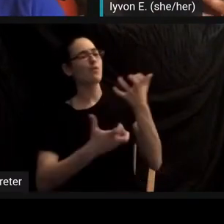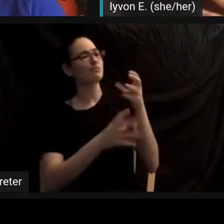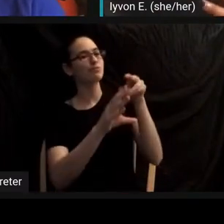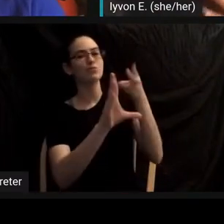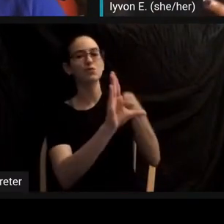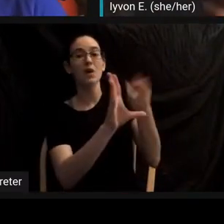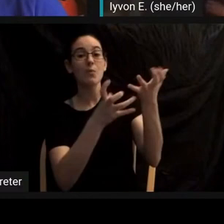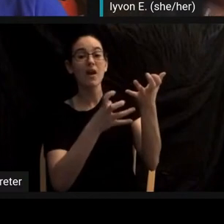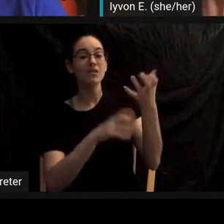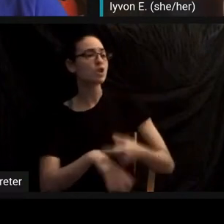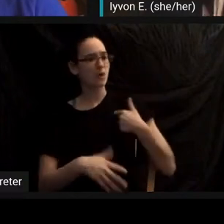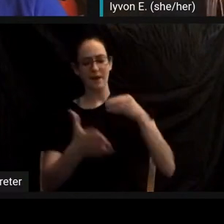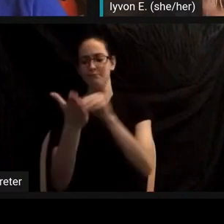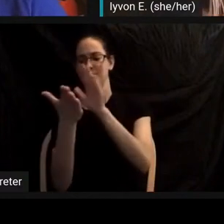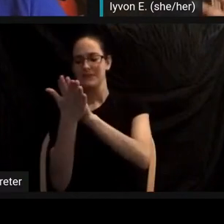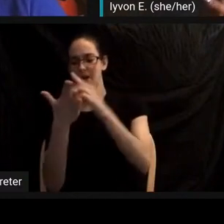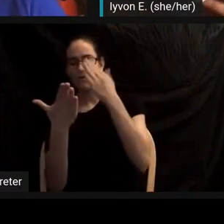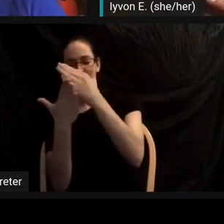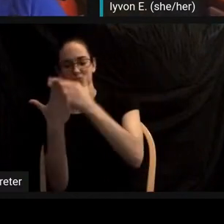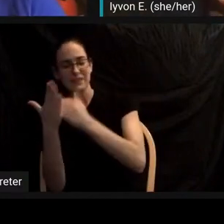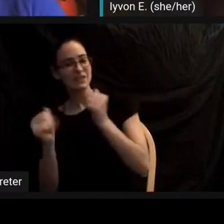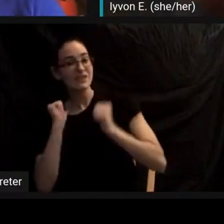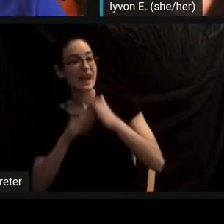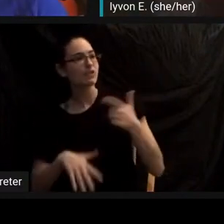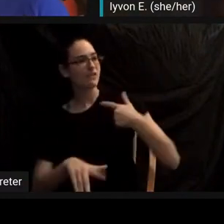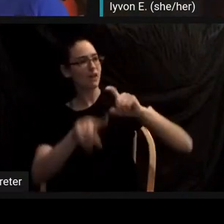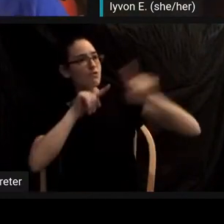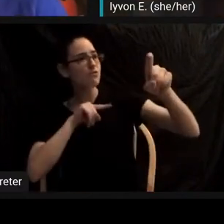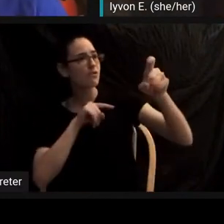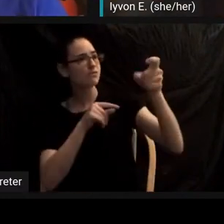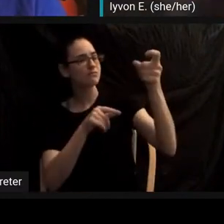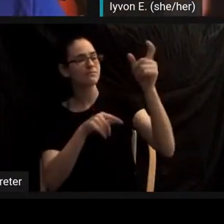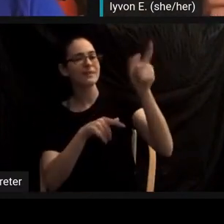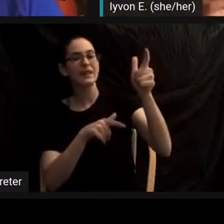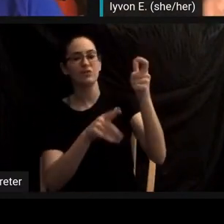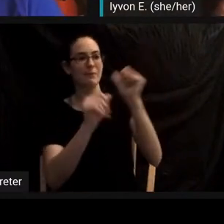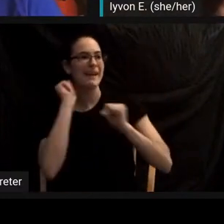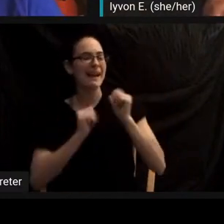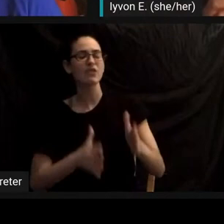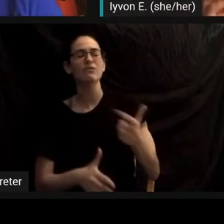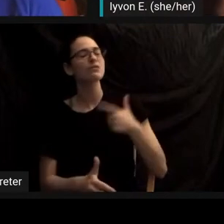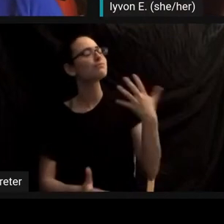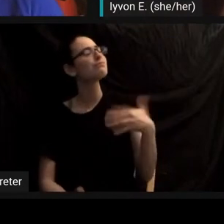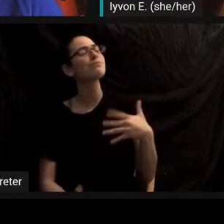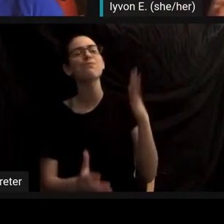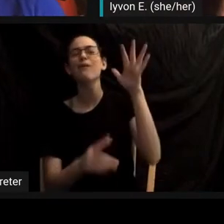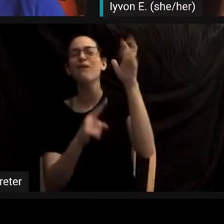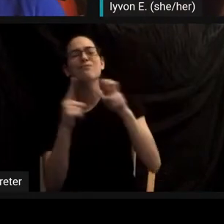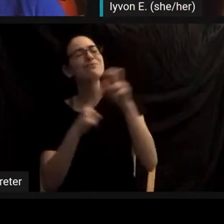I put them on the name to be an actor. And then if I can call them later to be an actor, that's great. Like it can be